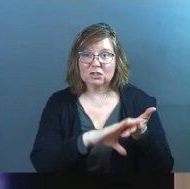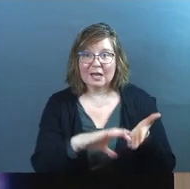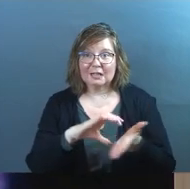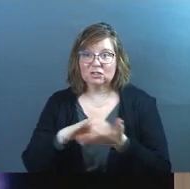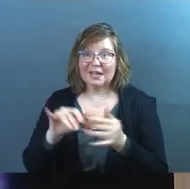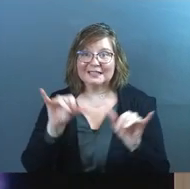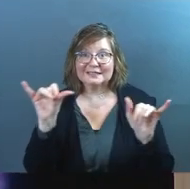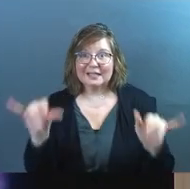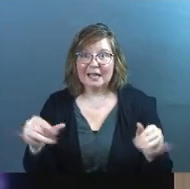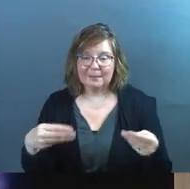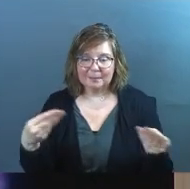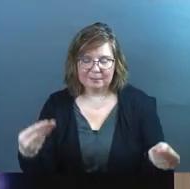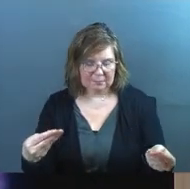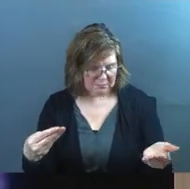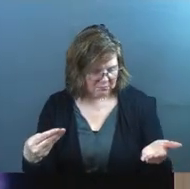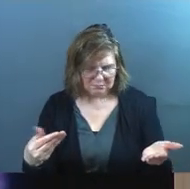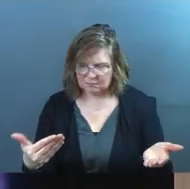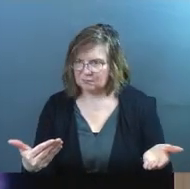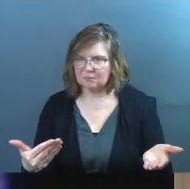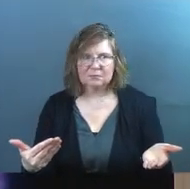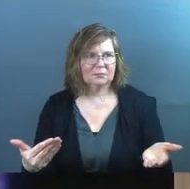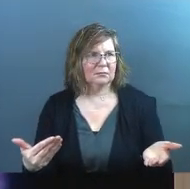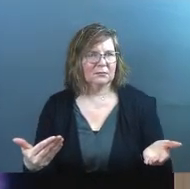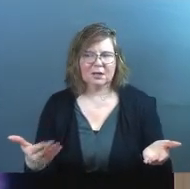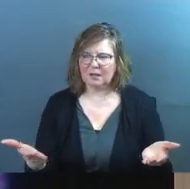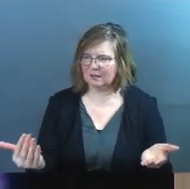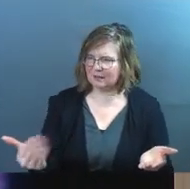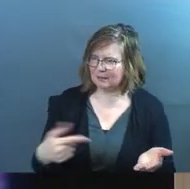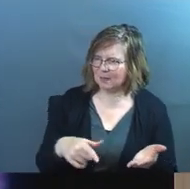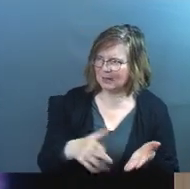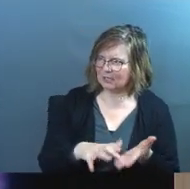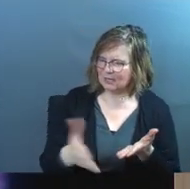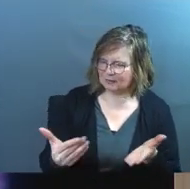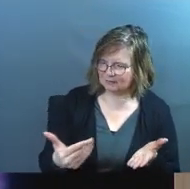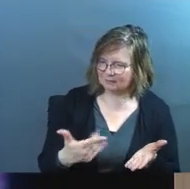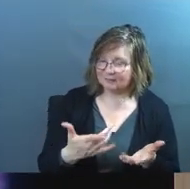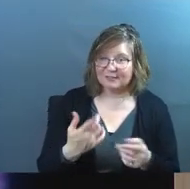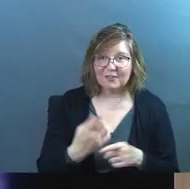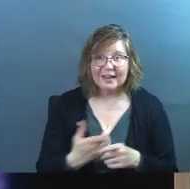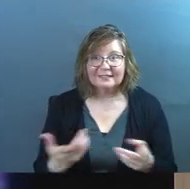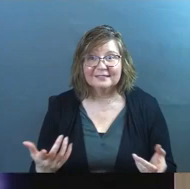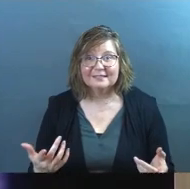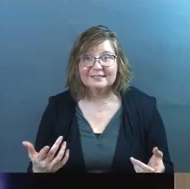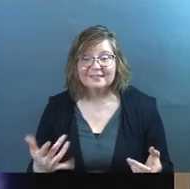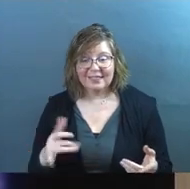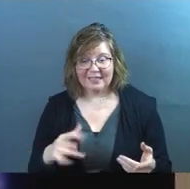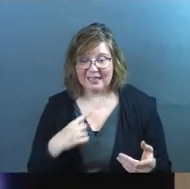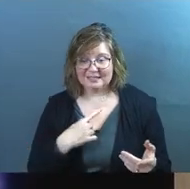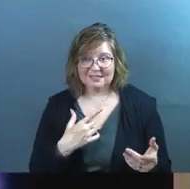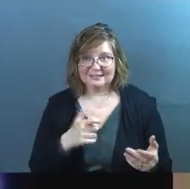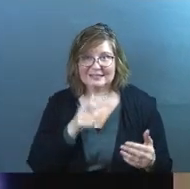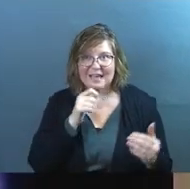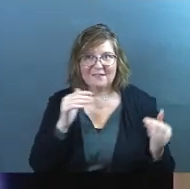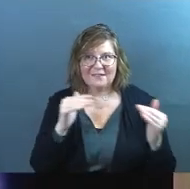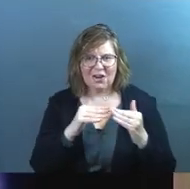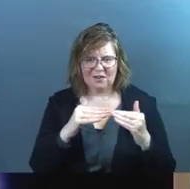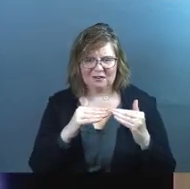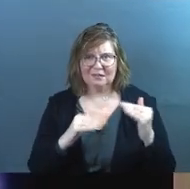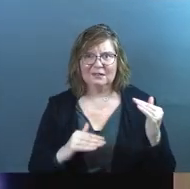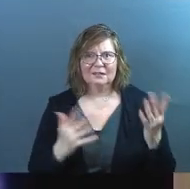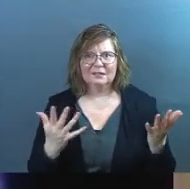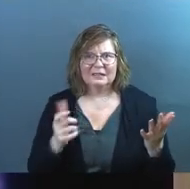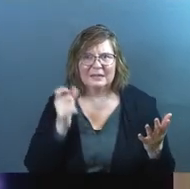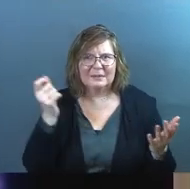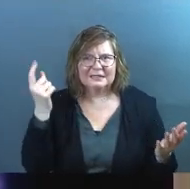paycheck. And you're like, give me your paycheck, bro. Right? Because that's just, how does that make